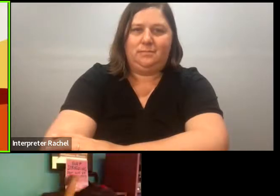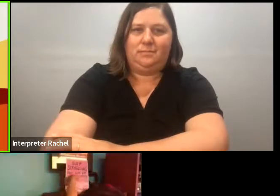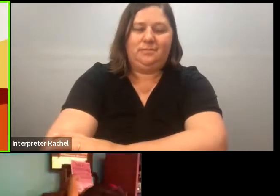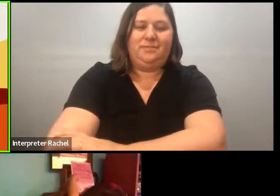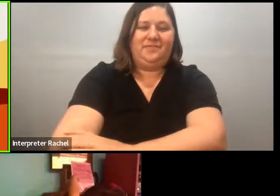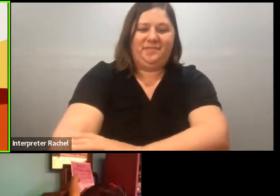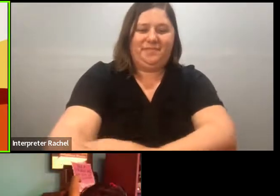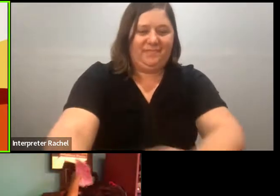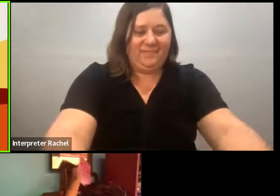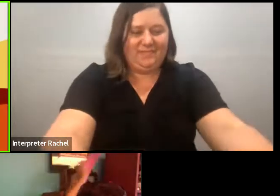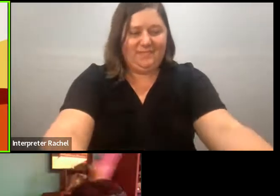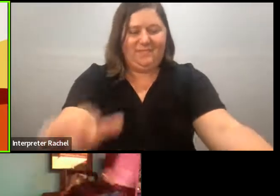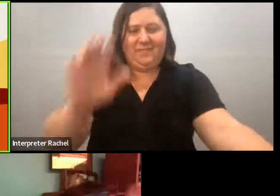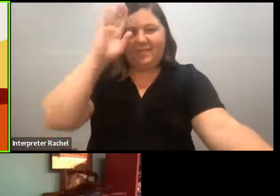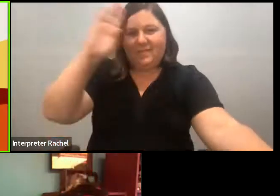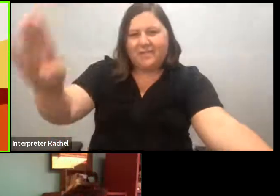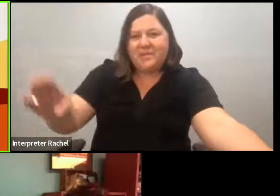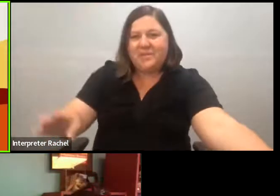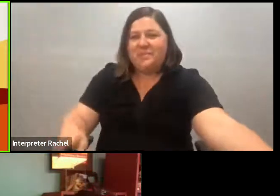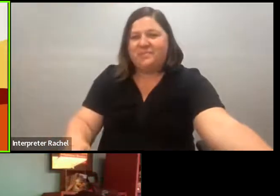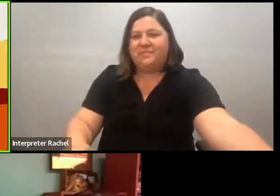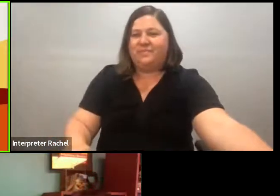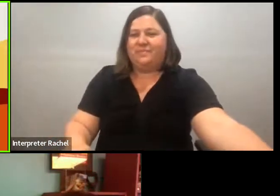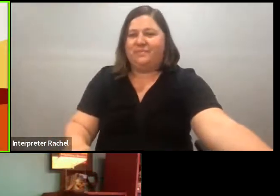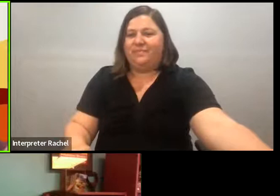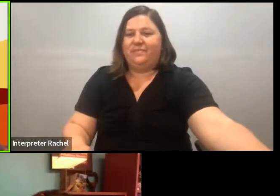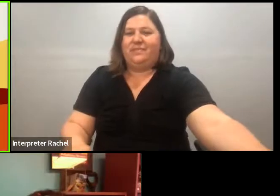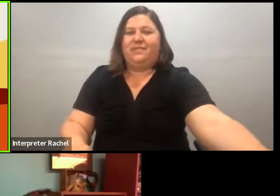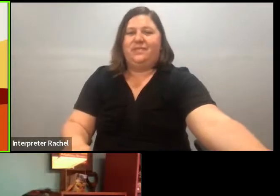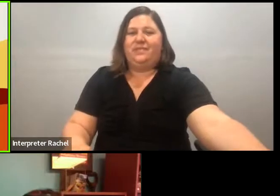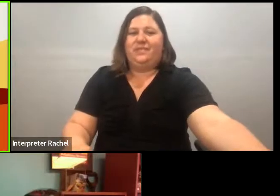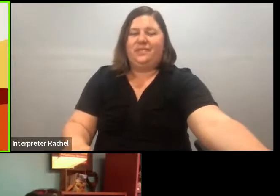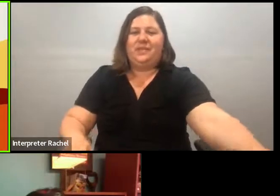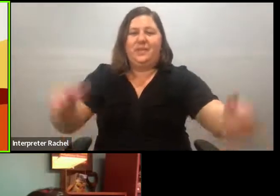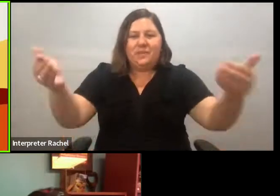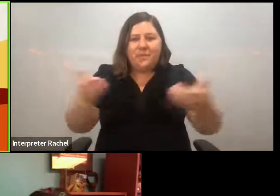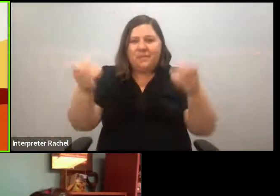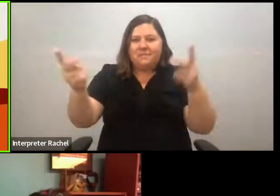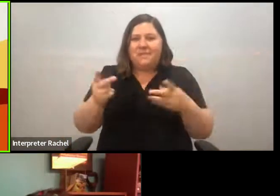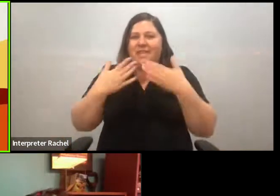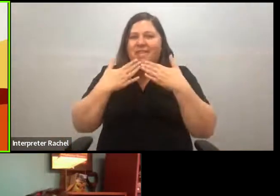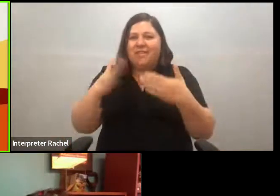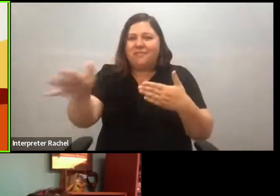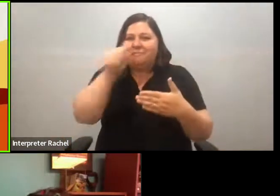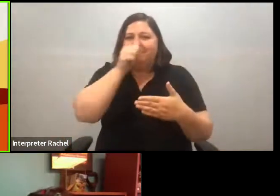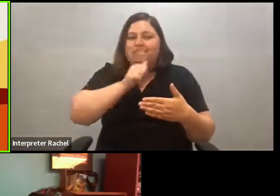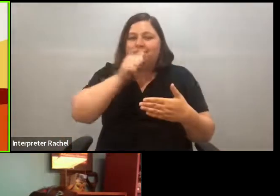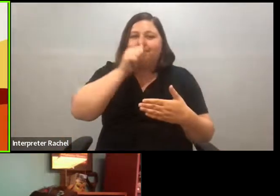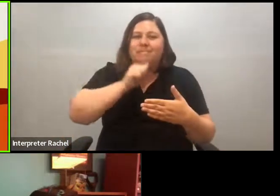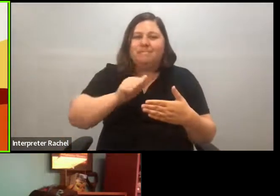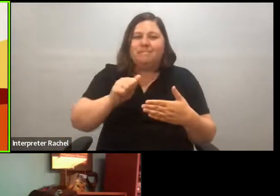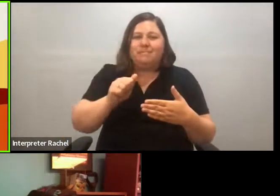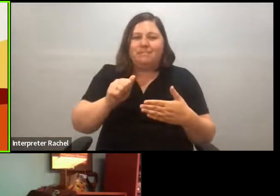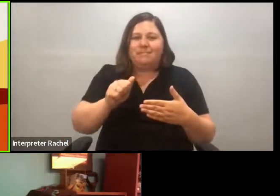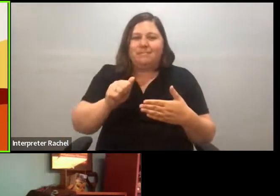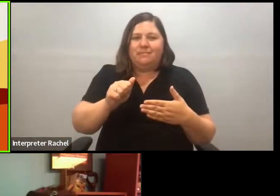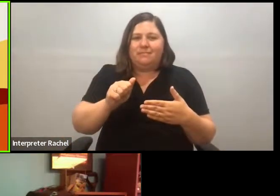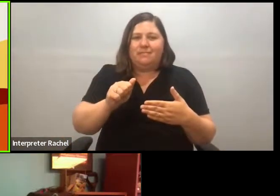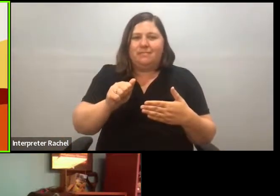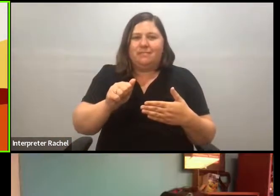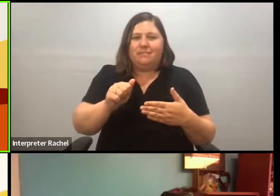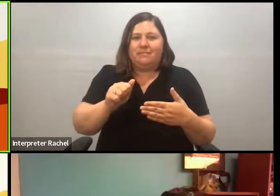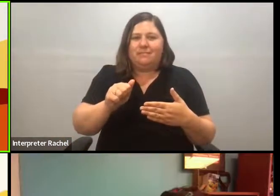Hi, everyone. Welcome back. Thank you for your patience and bearing with us as we take a